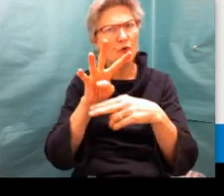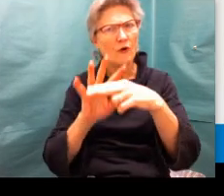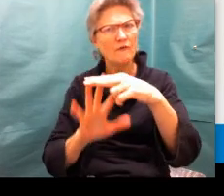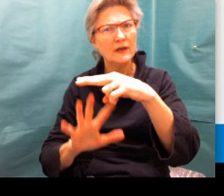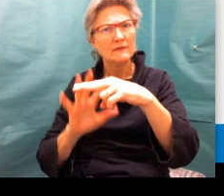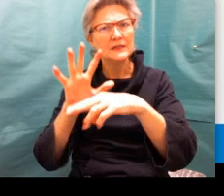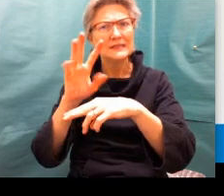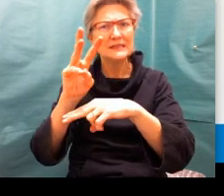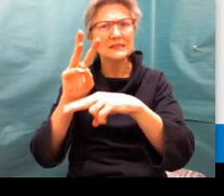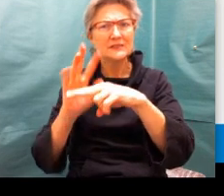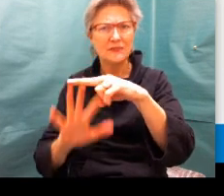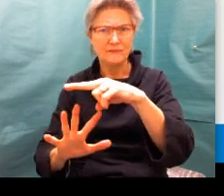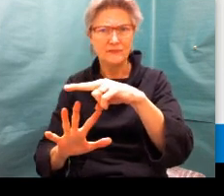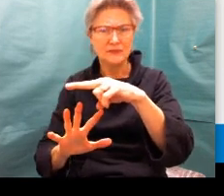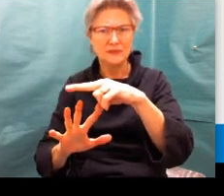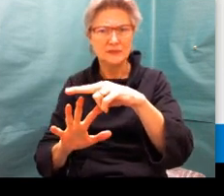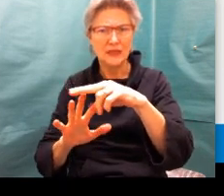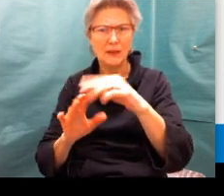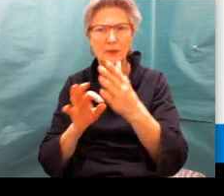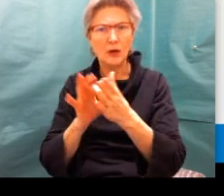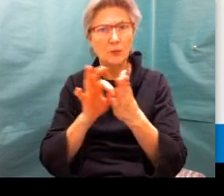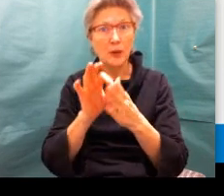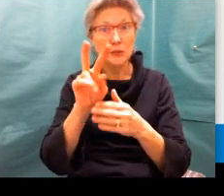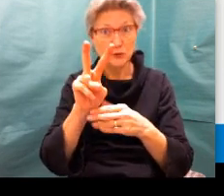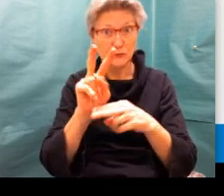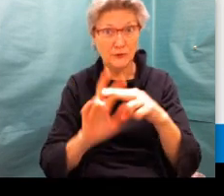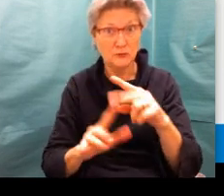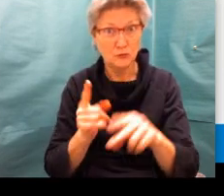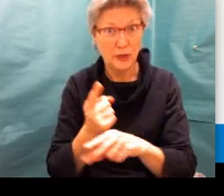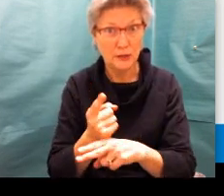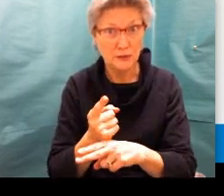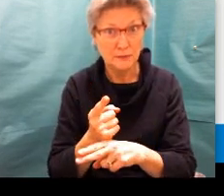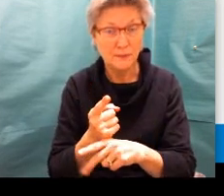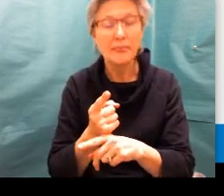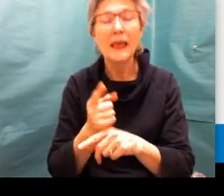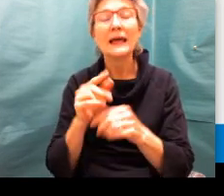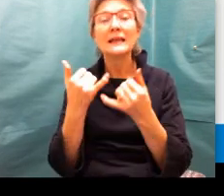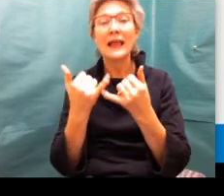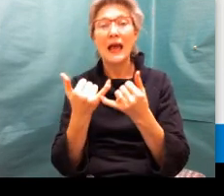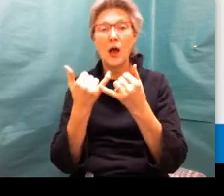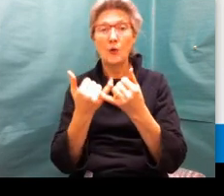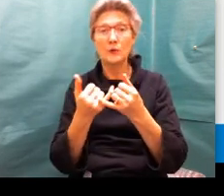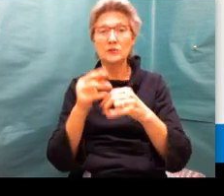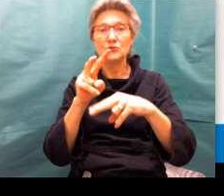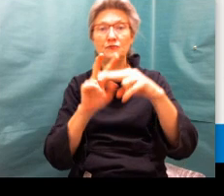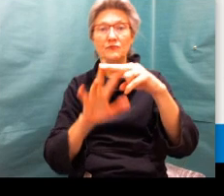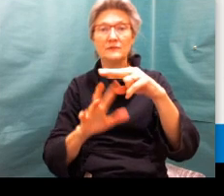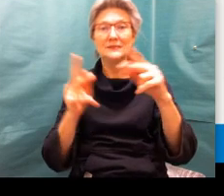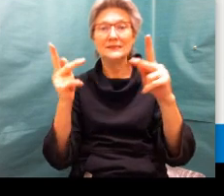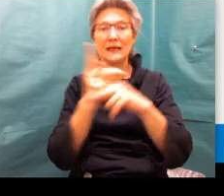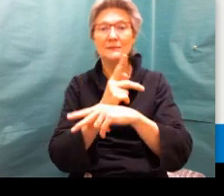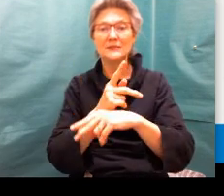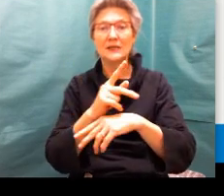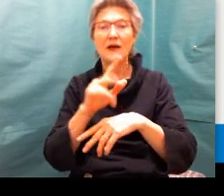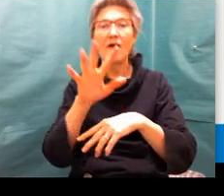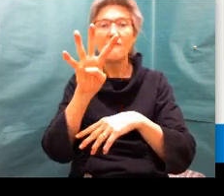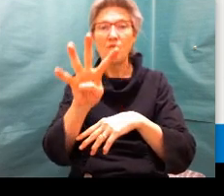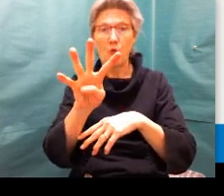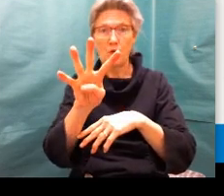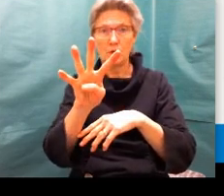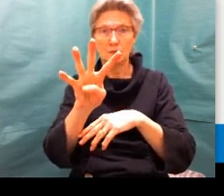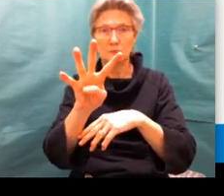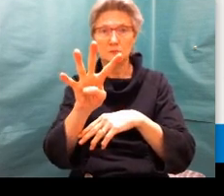4/5, 6/5. I'm counting by 2/5. Now we're going to do 2/5 times